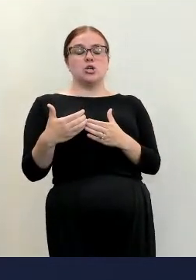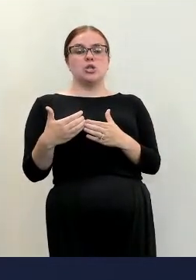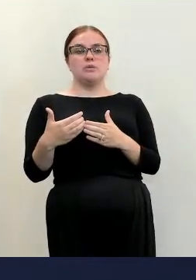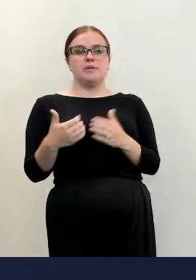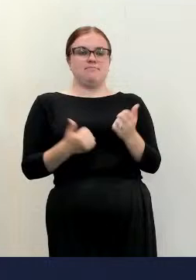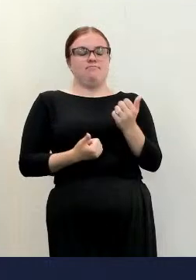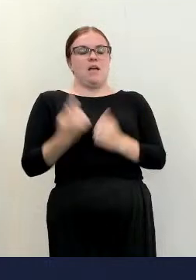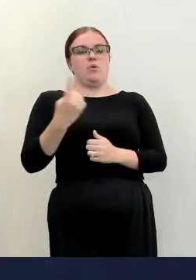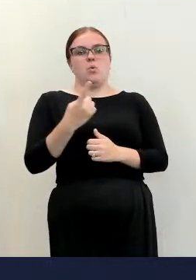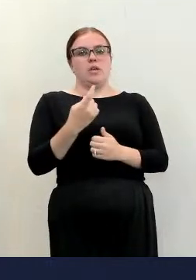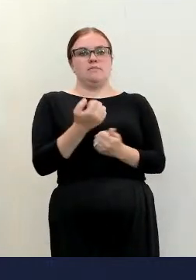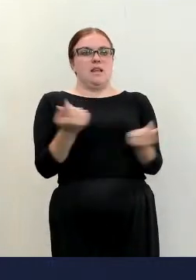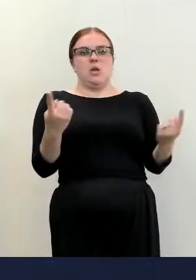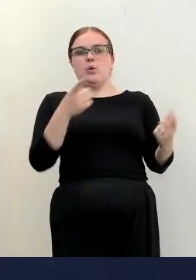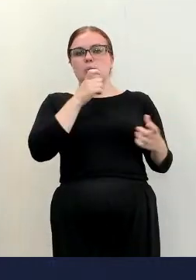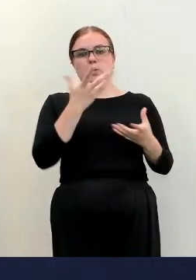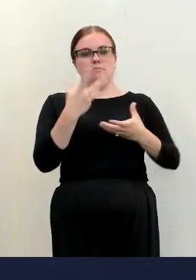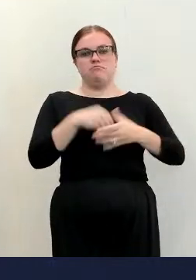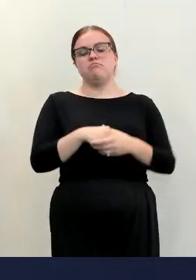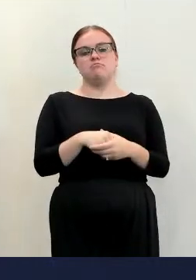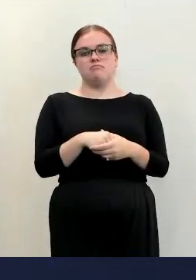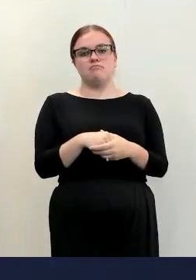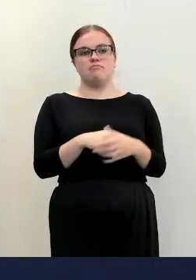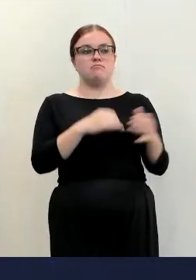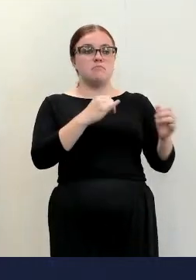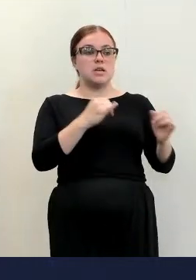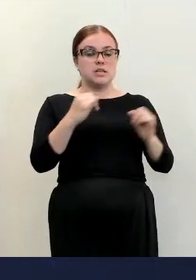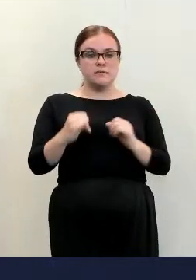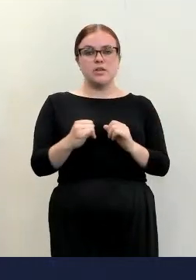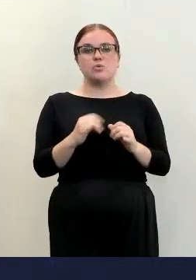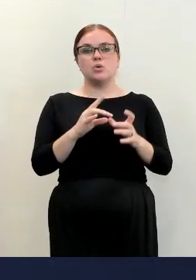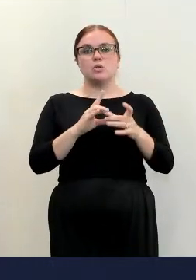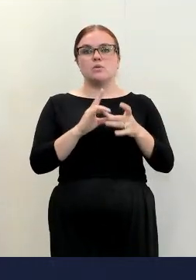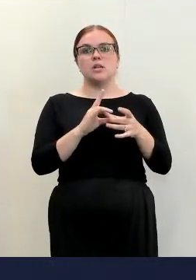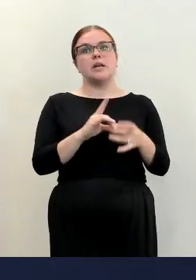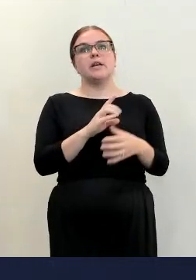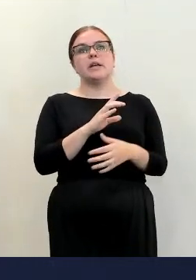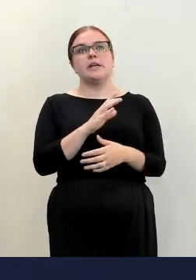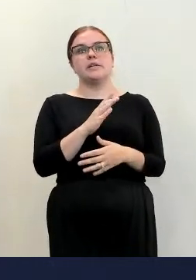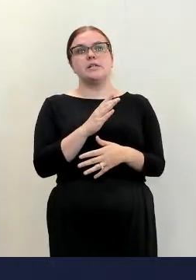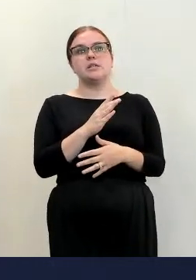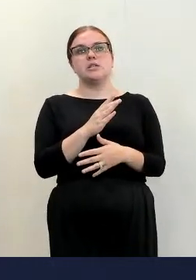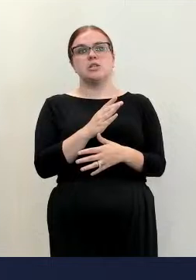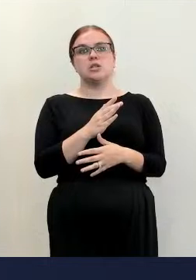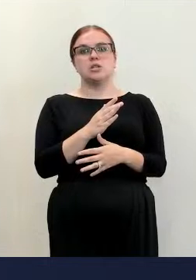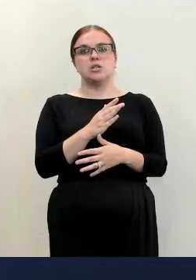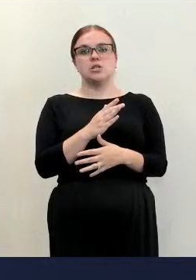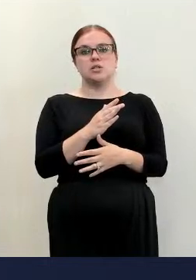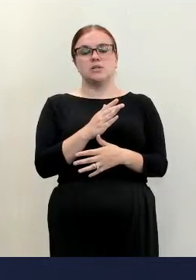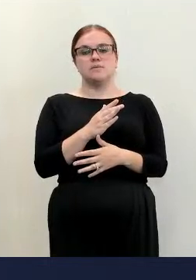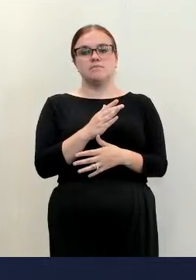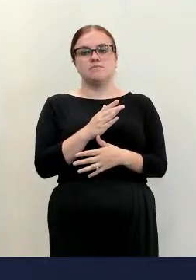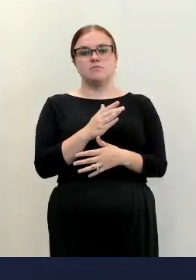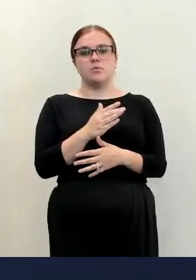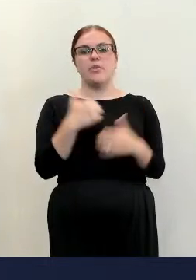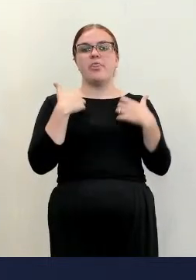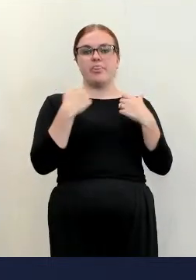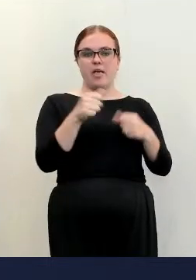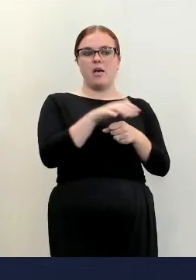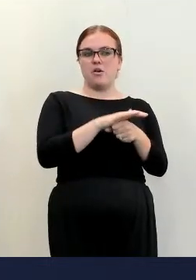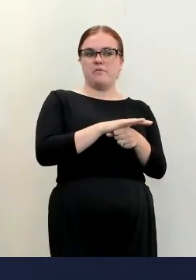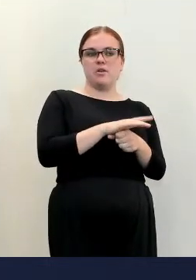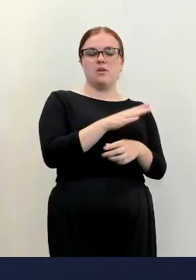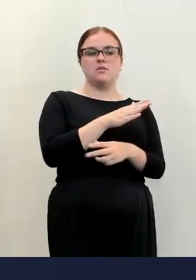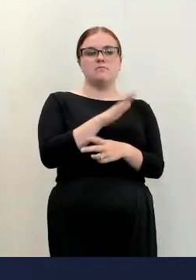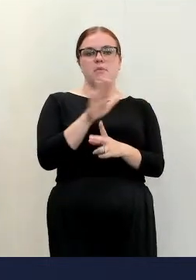much everyone and anyone in this area. It's individuals associated not just with the health field per se,